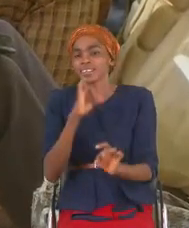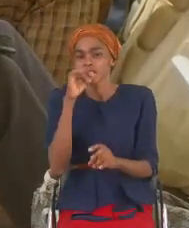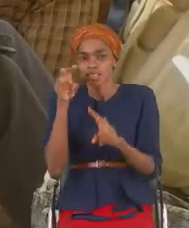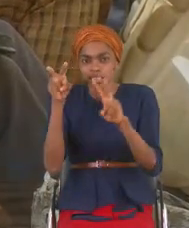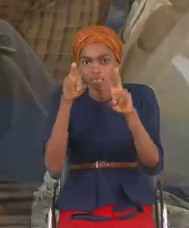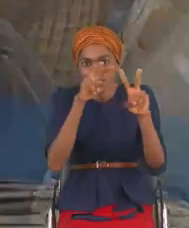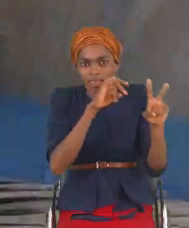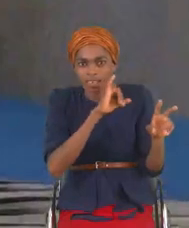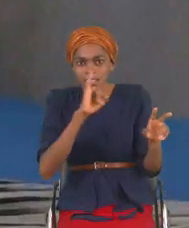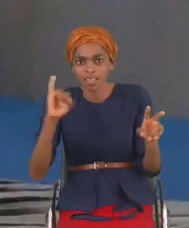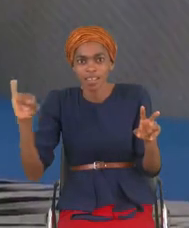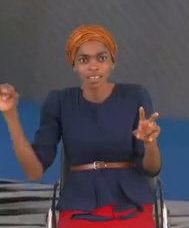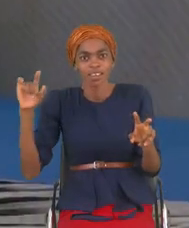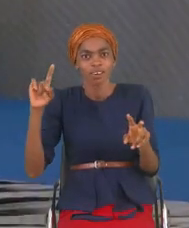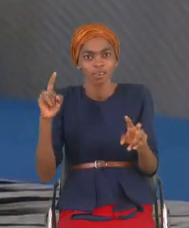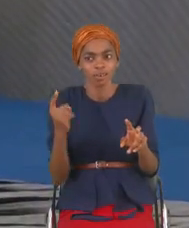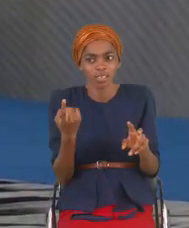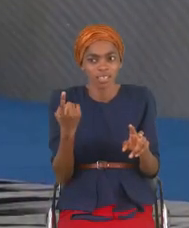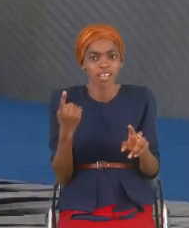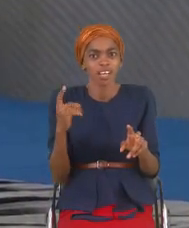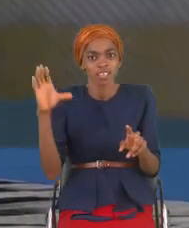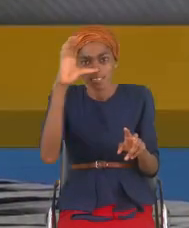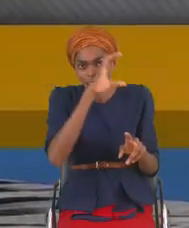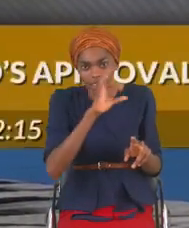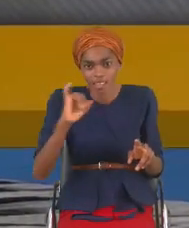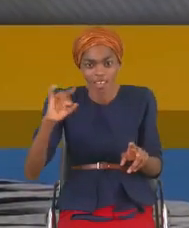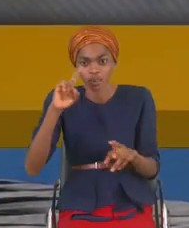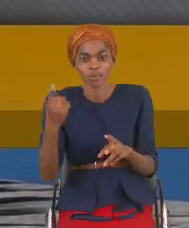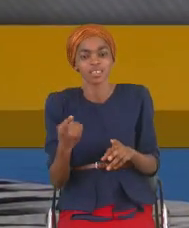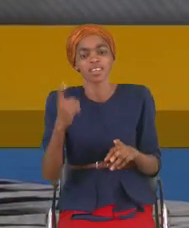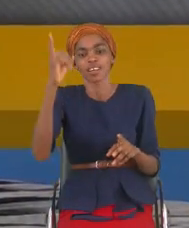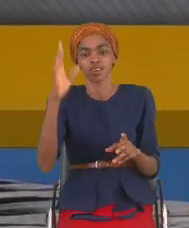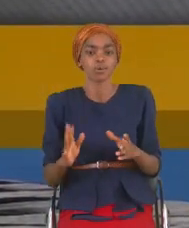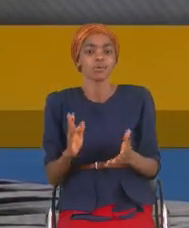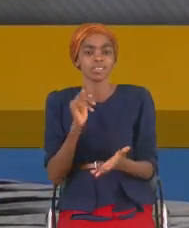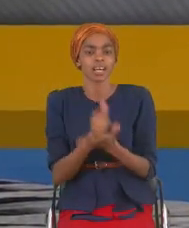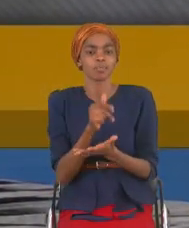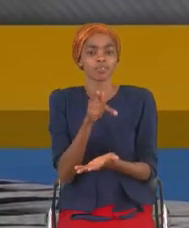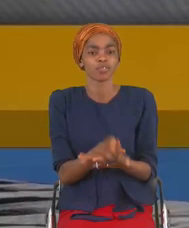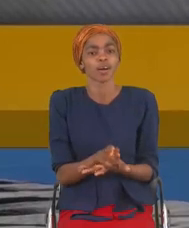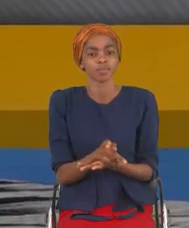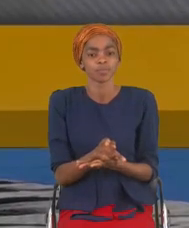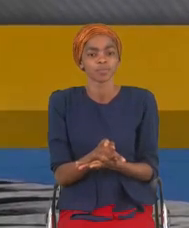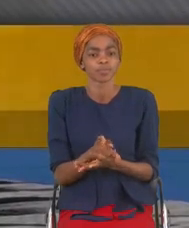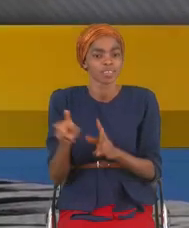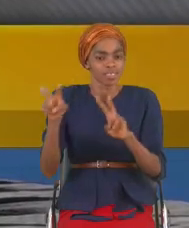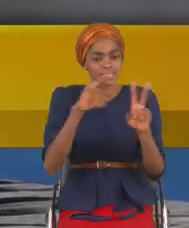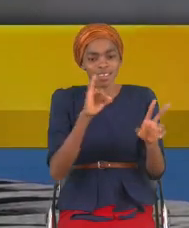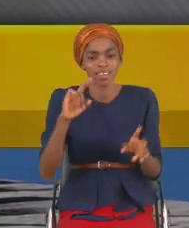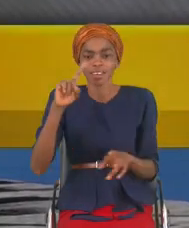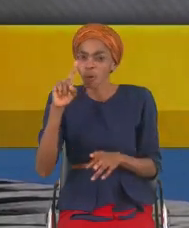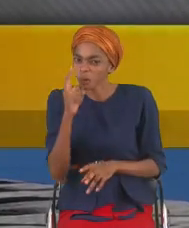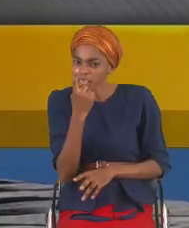only god's approval seeking only god's approval seeking only